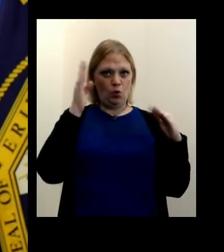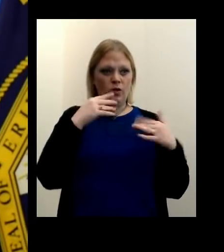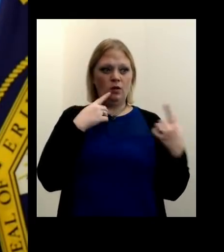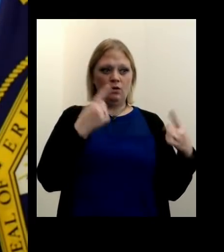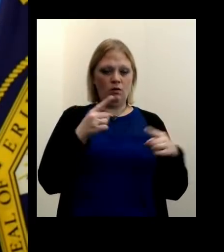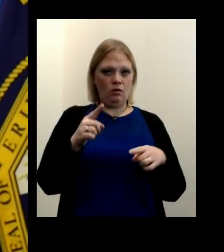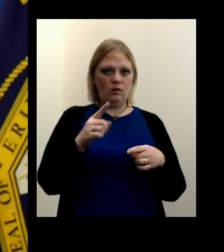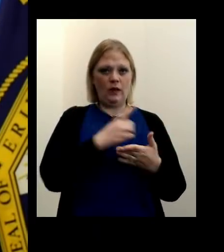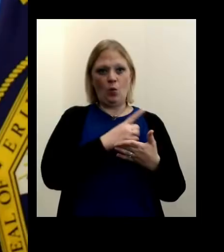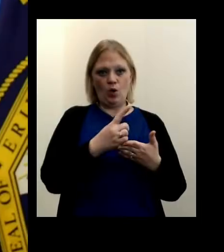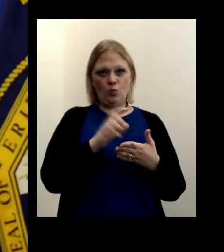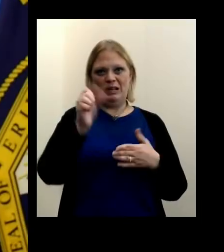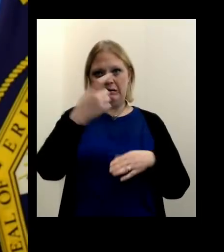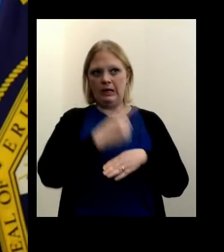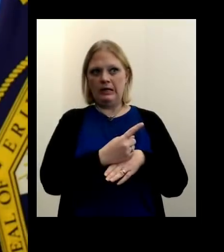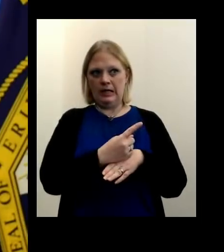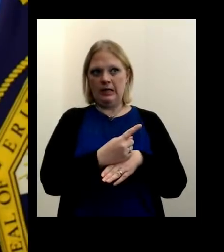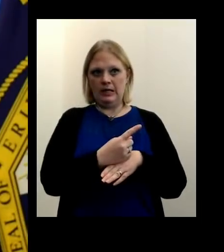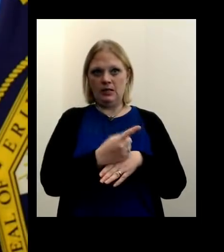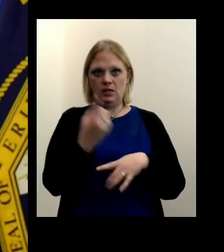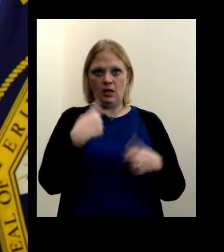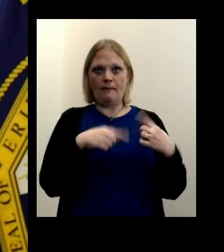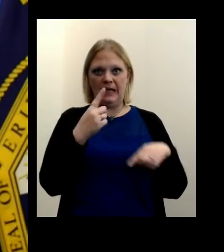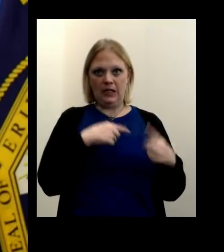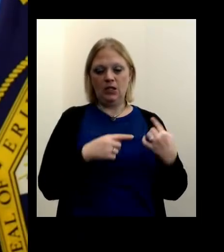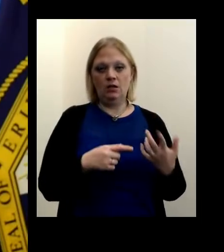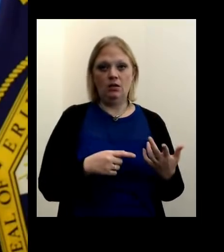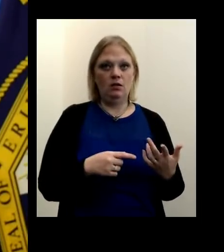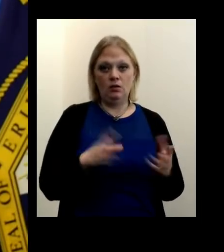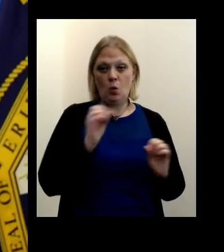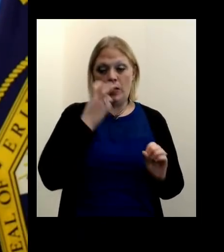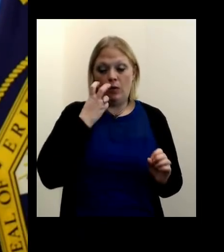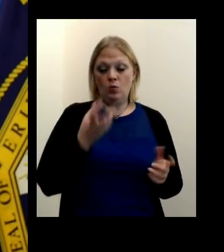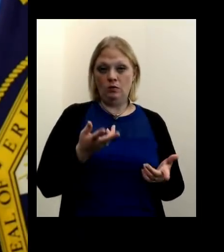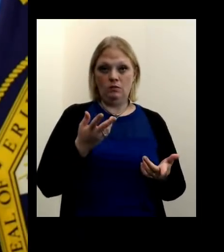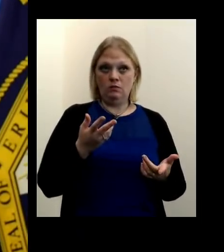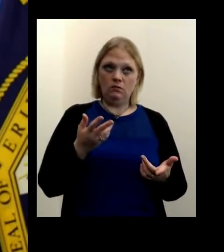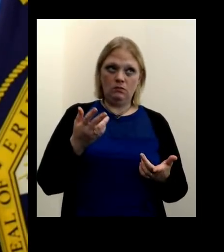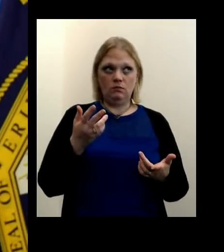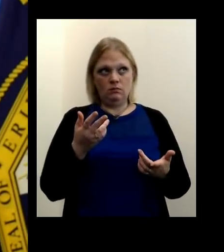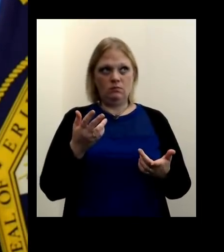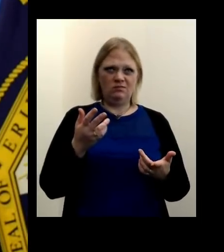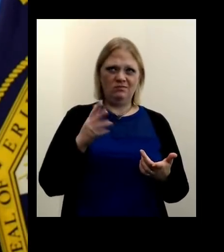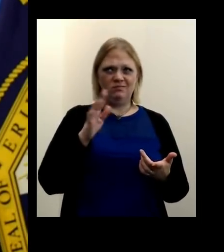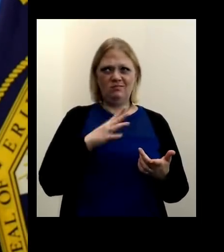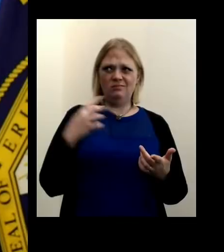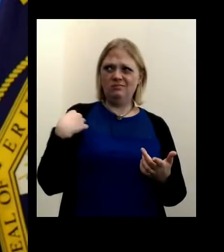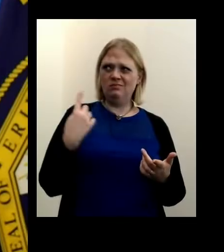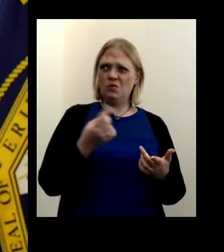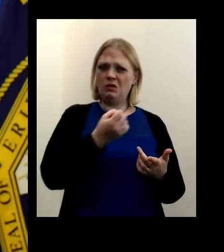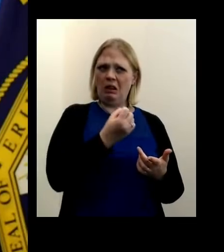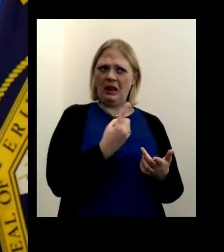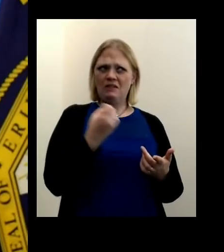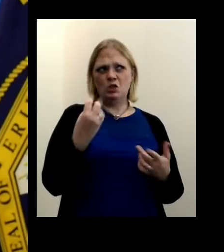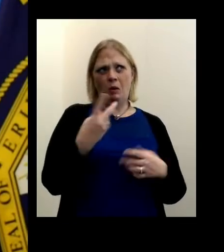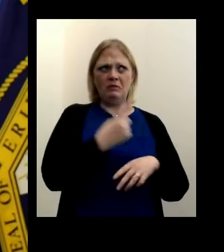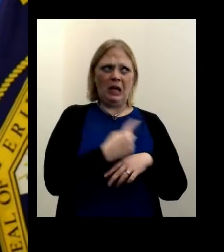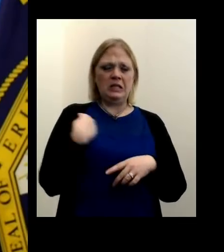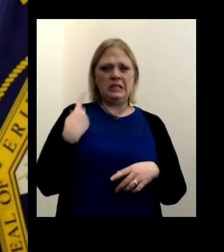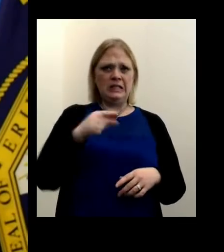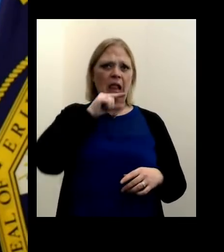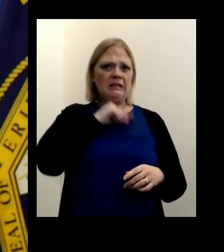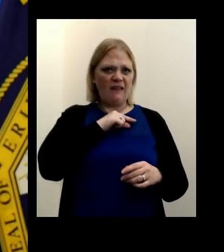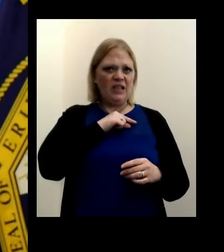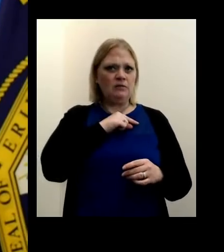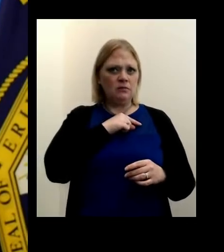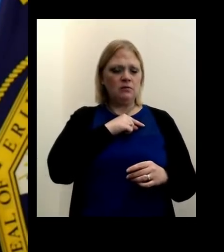week to 10 days. There's no doubt about it. It's been approximately 12 days, 11 days since Thanksgiving.